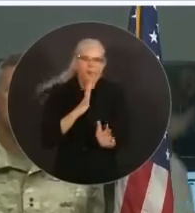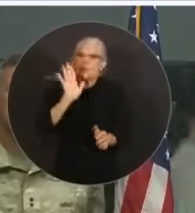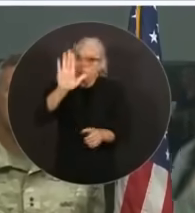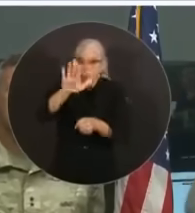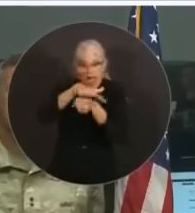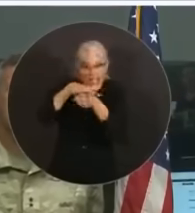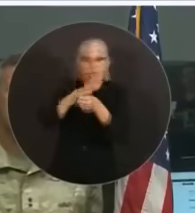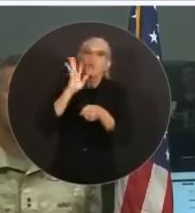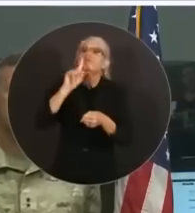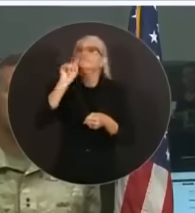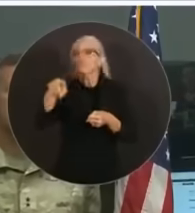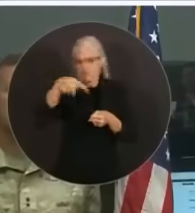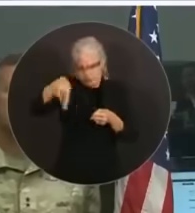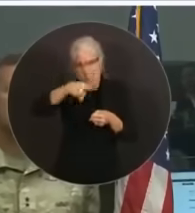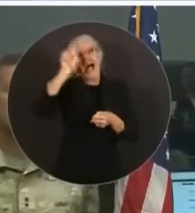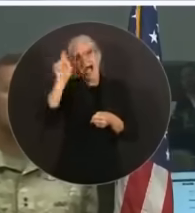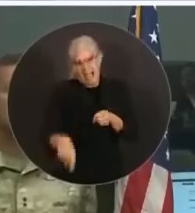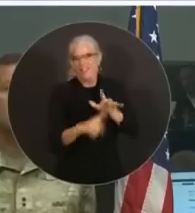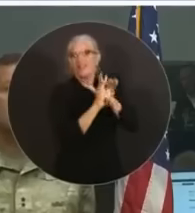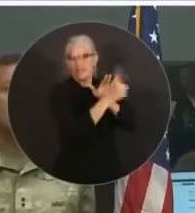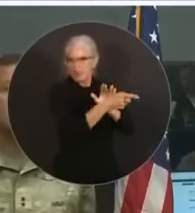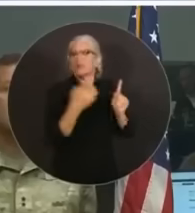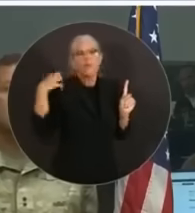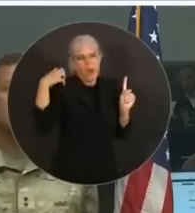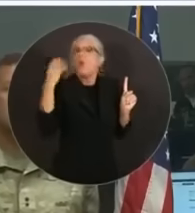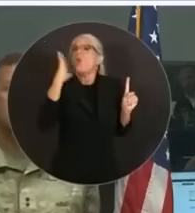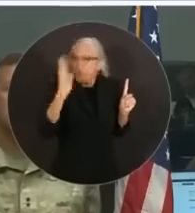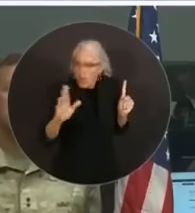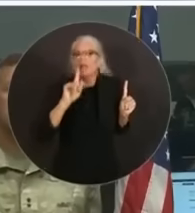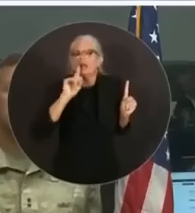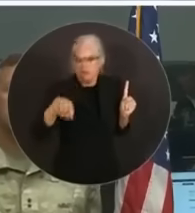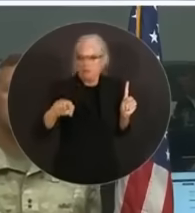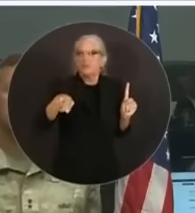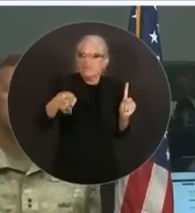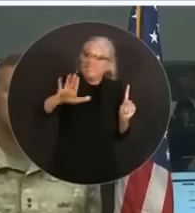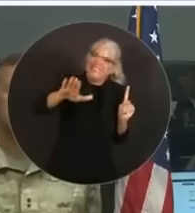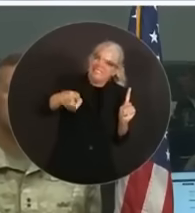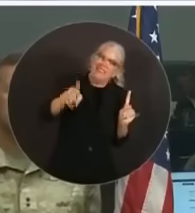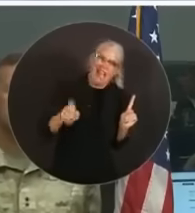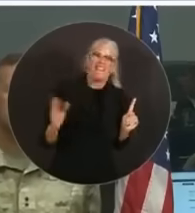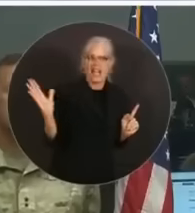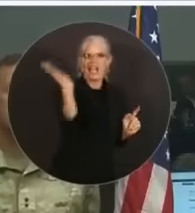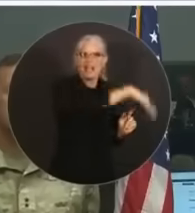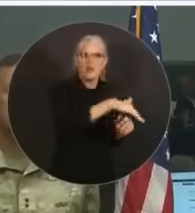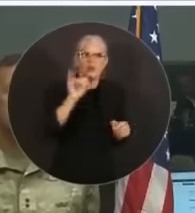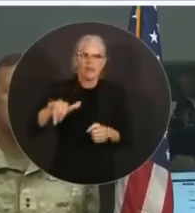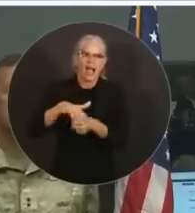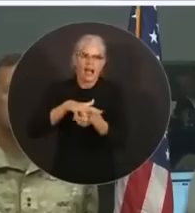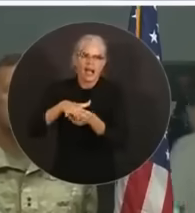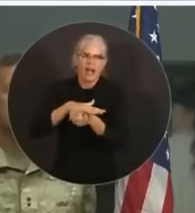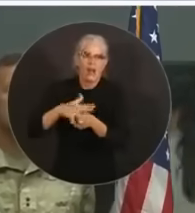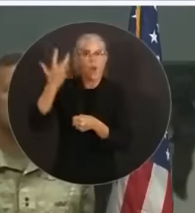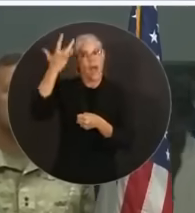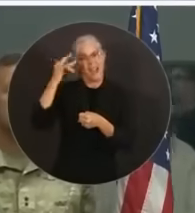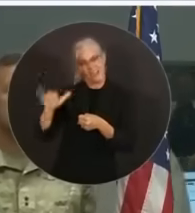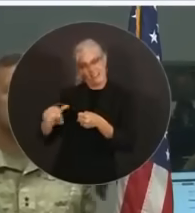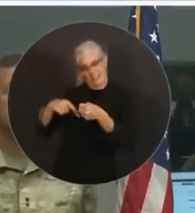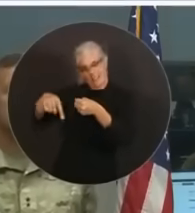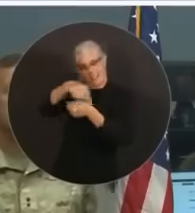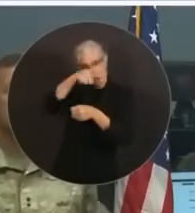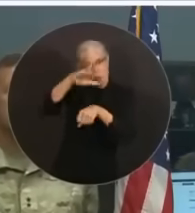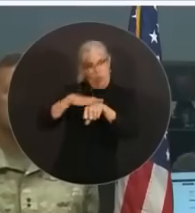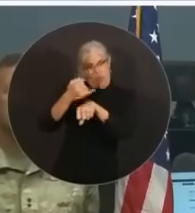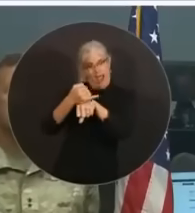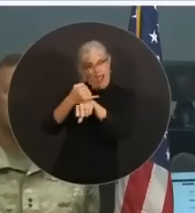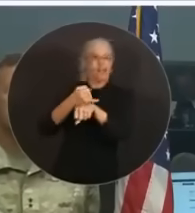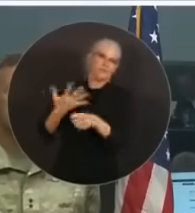county officials. That is going to happen when you have the potential for storm surge of this magnitude. We also have a storm that's